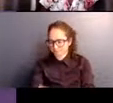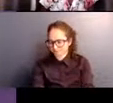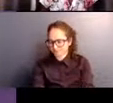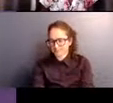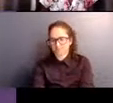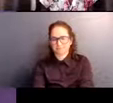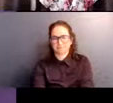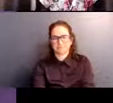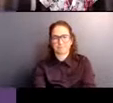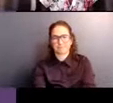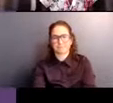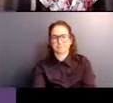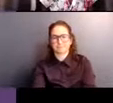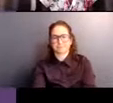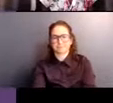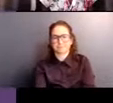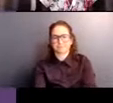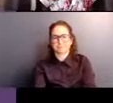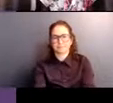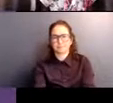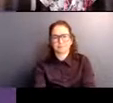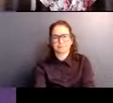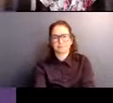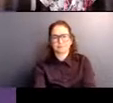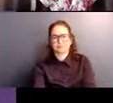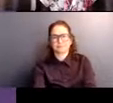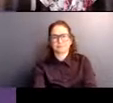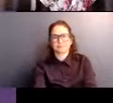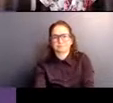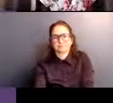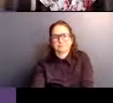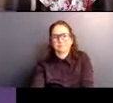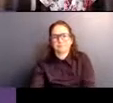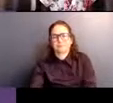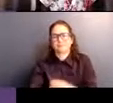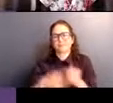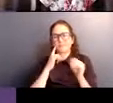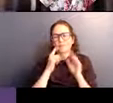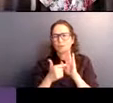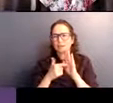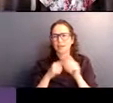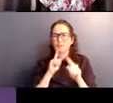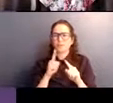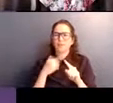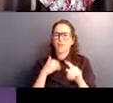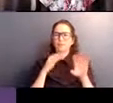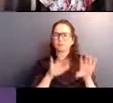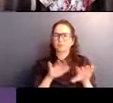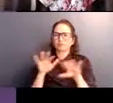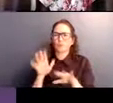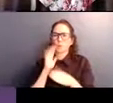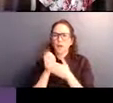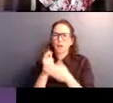steady pulse at the right tempo for the student helps them entrain with the beat so that movements become